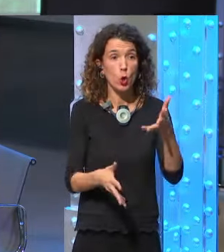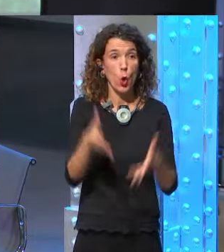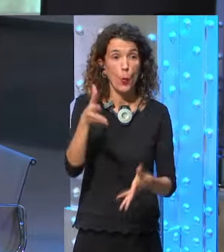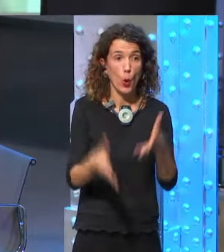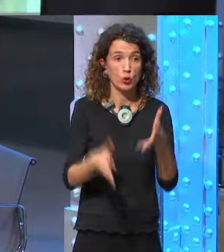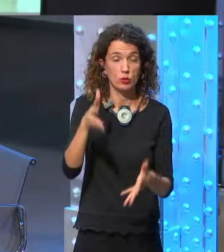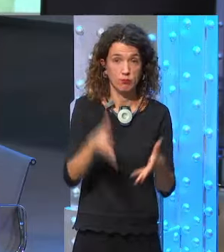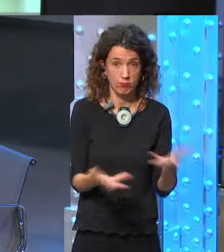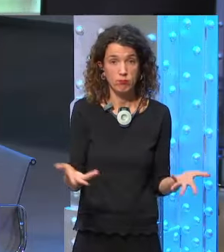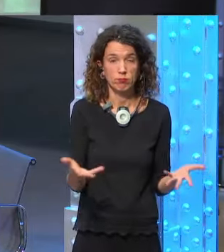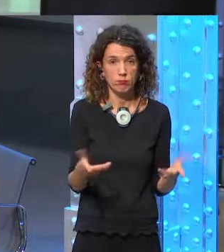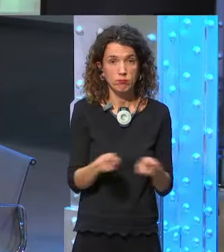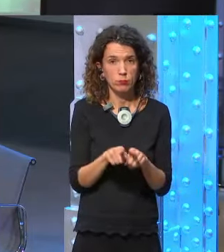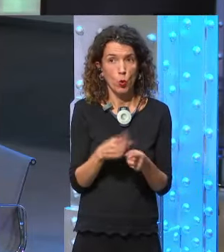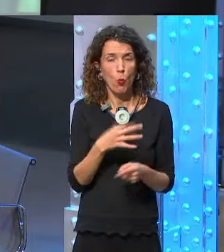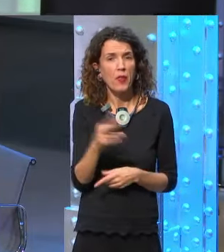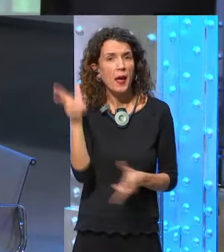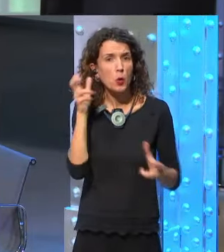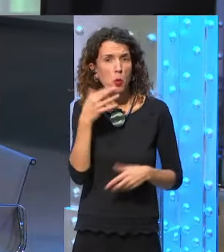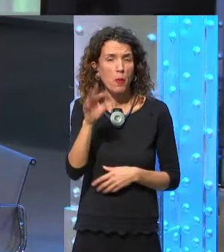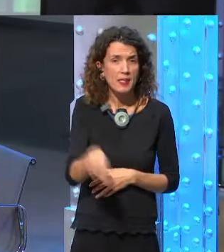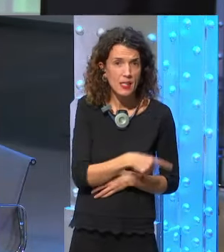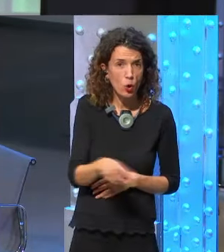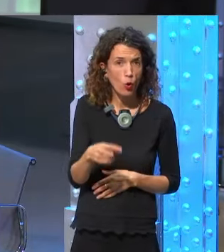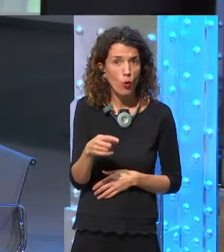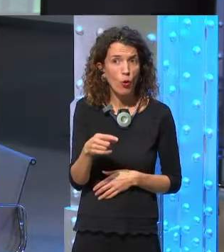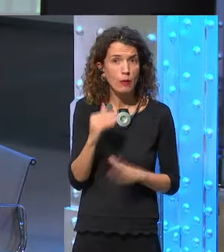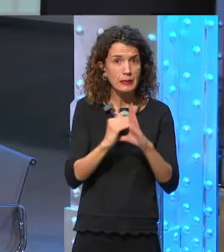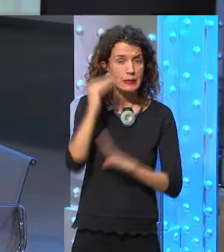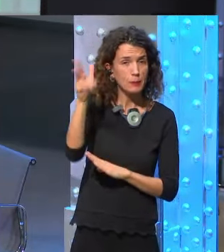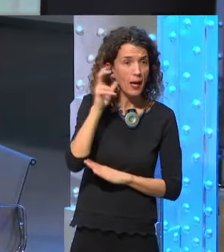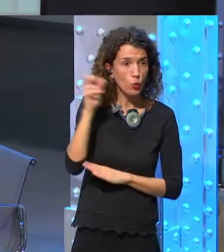we can have a little bit of sound. Yeah, just that you get a sense of the industrial.